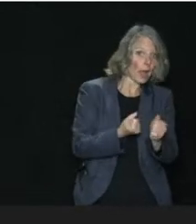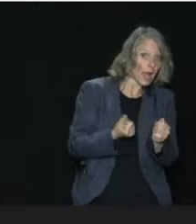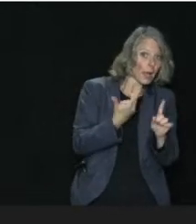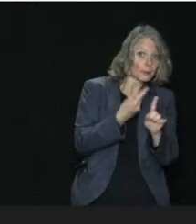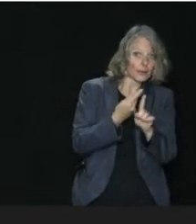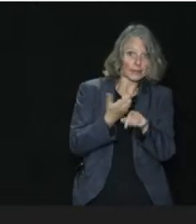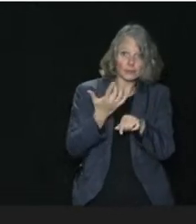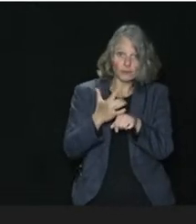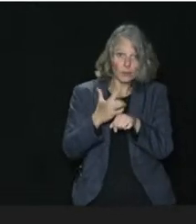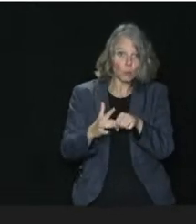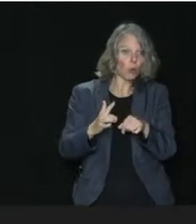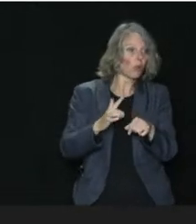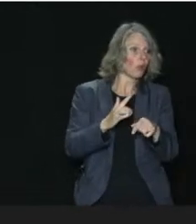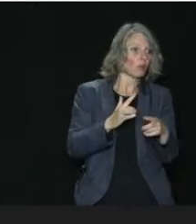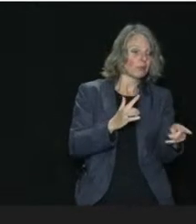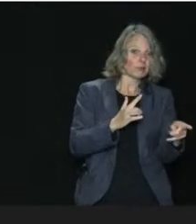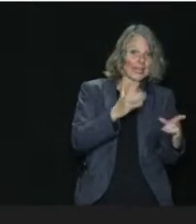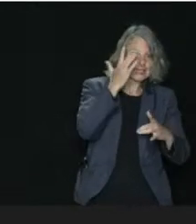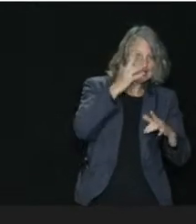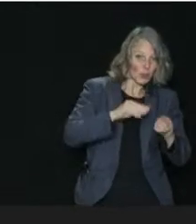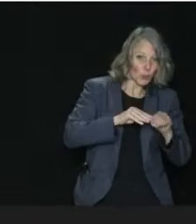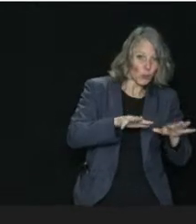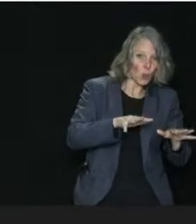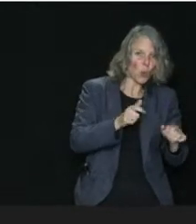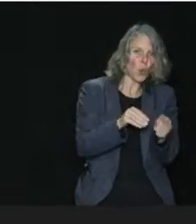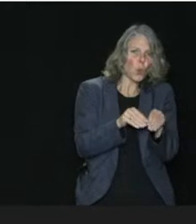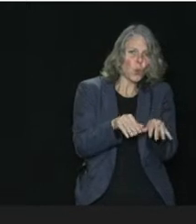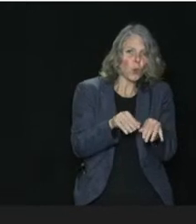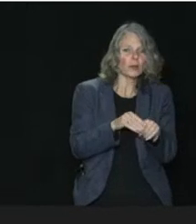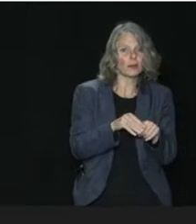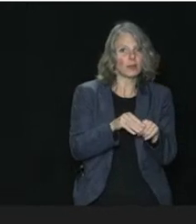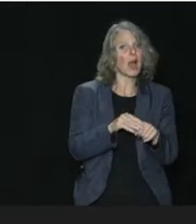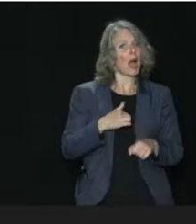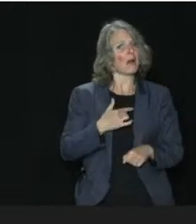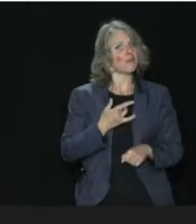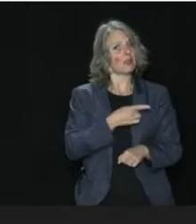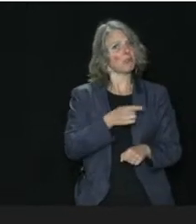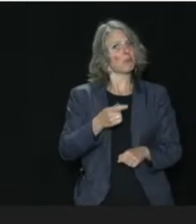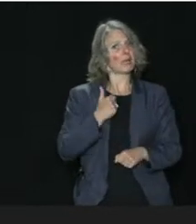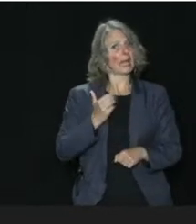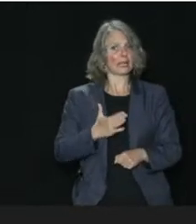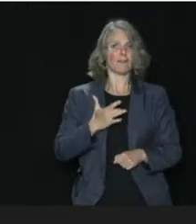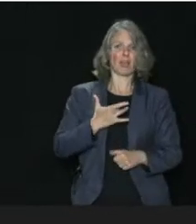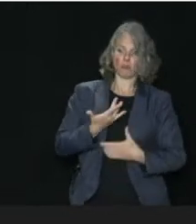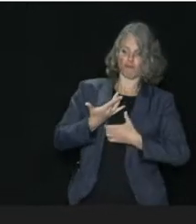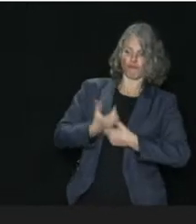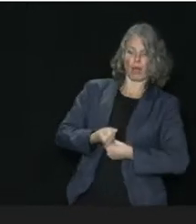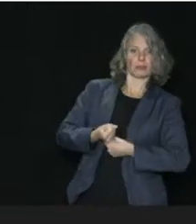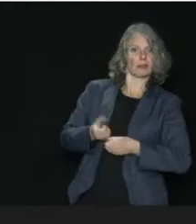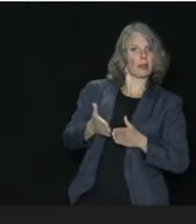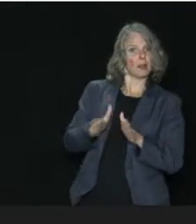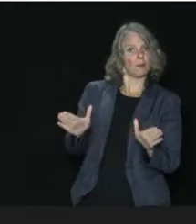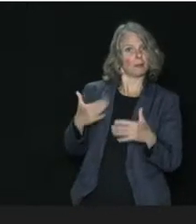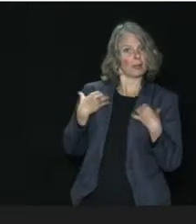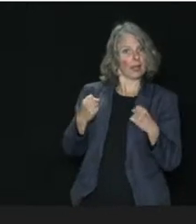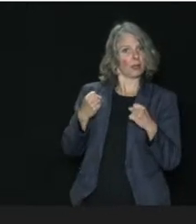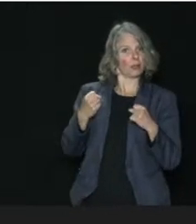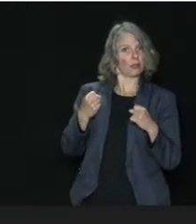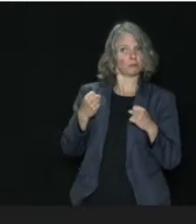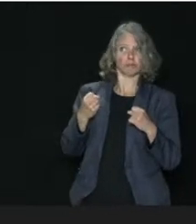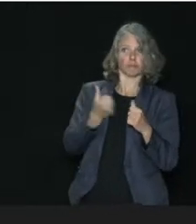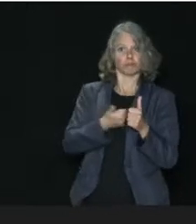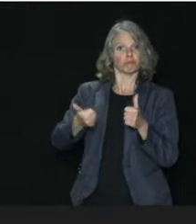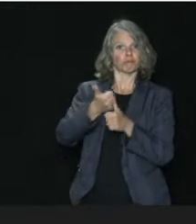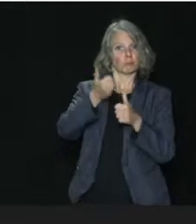And I think that Canadians across the country can have confidence in public health authorities who